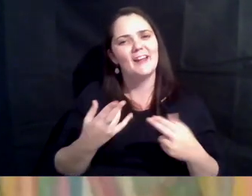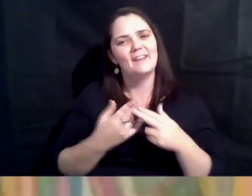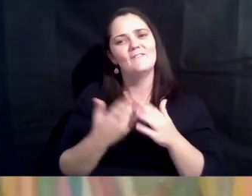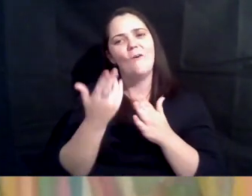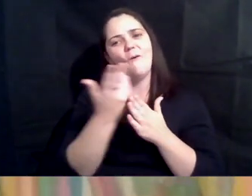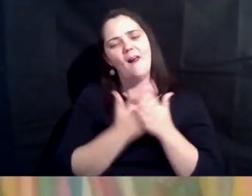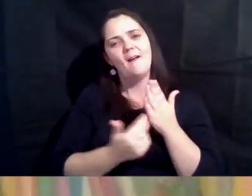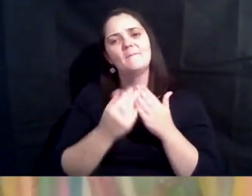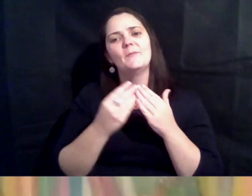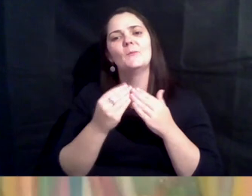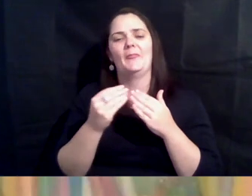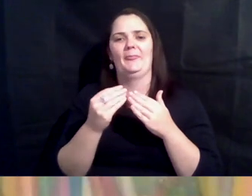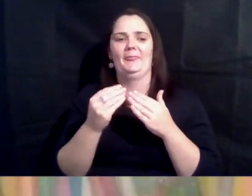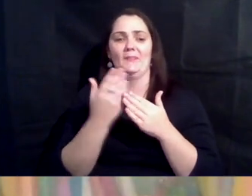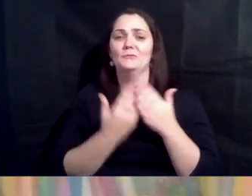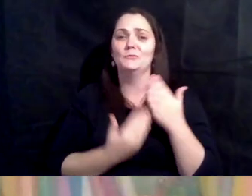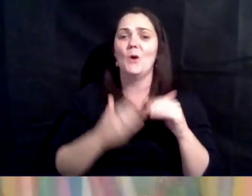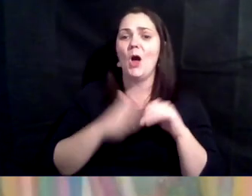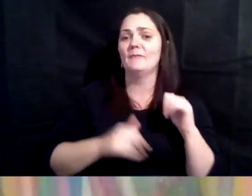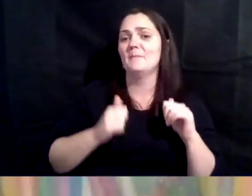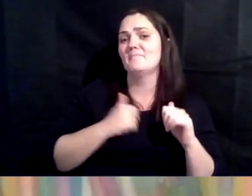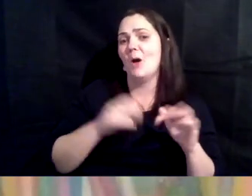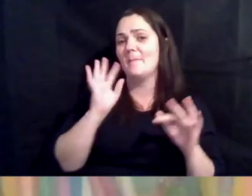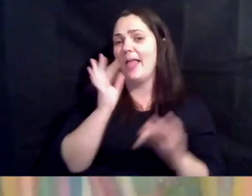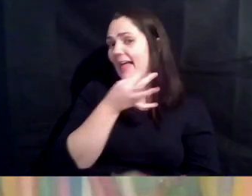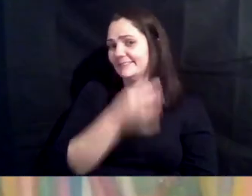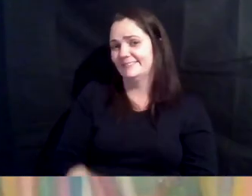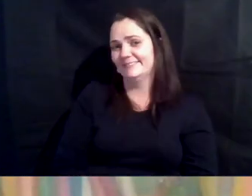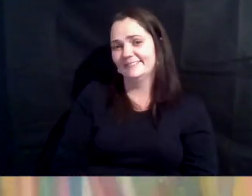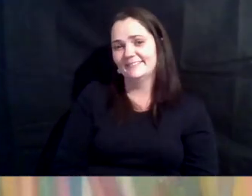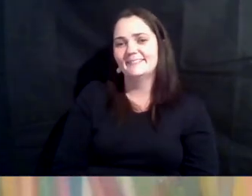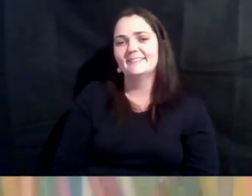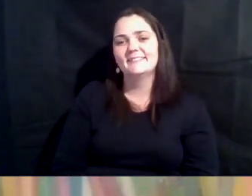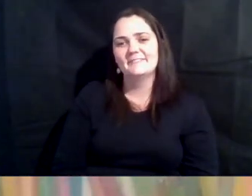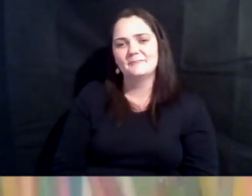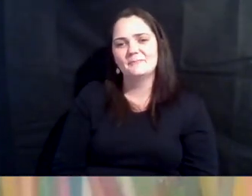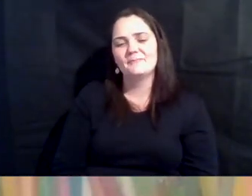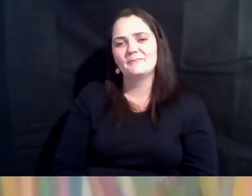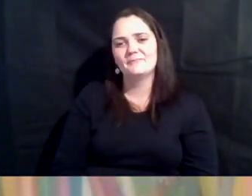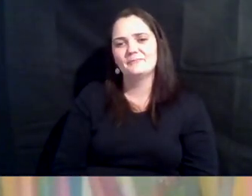my houseplants. Let's do it. Okay. So I think I want to begin with the